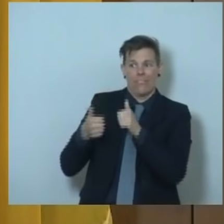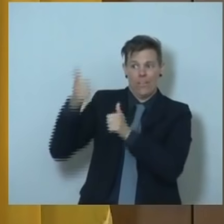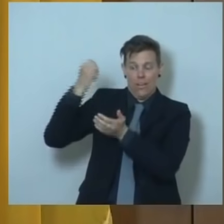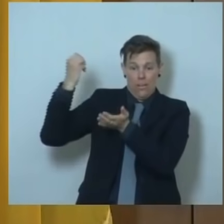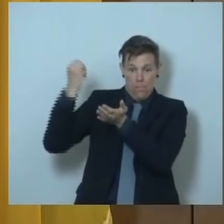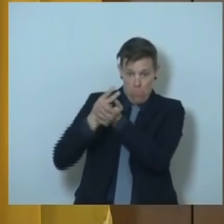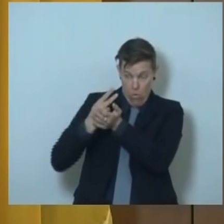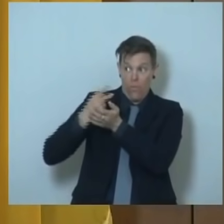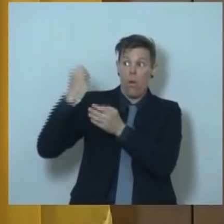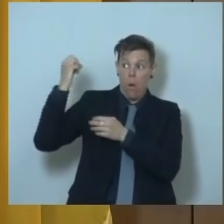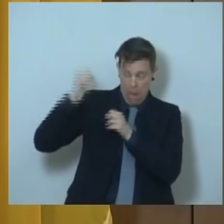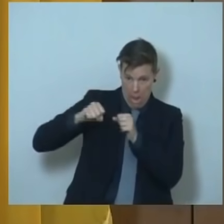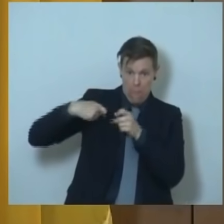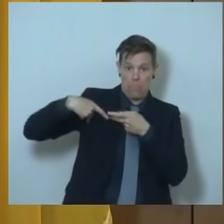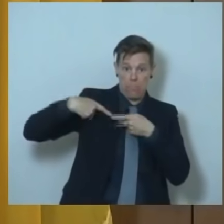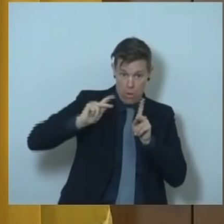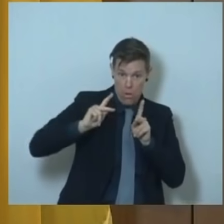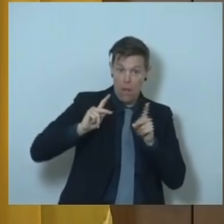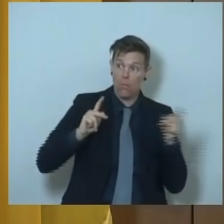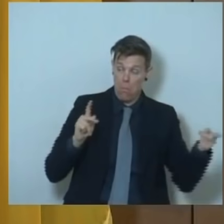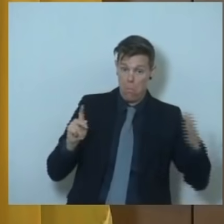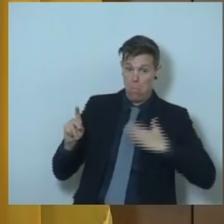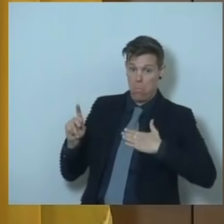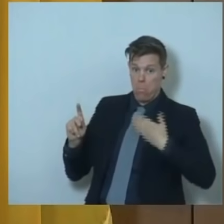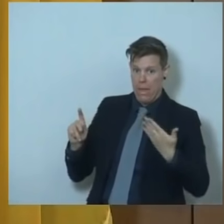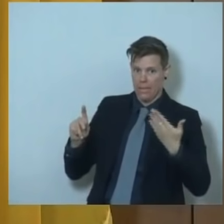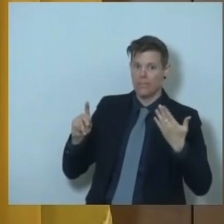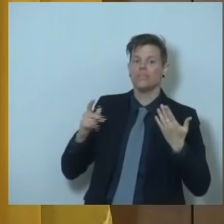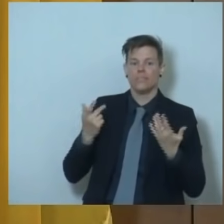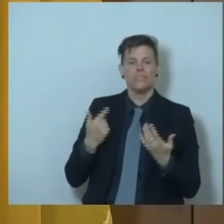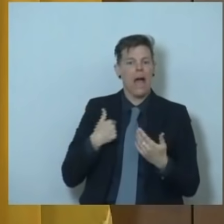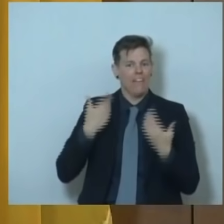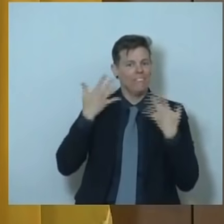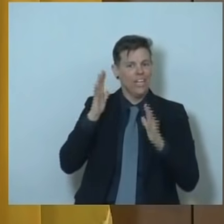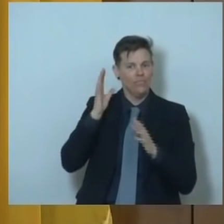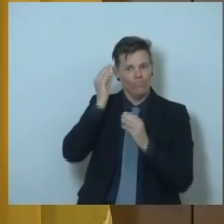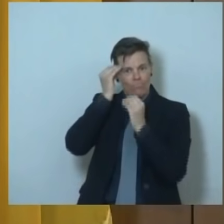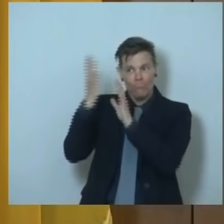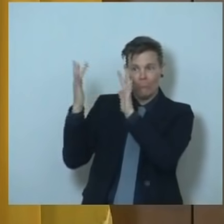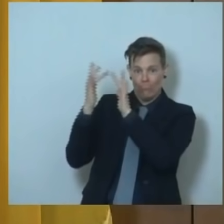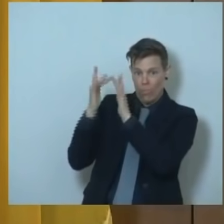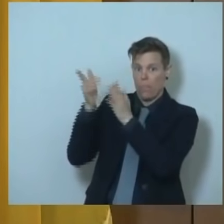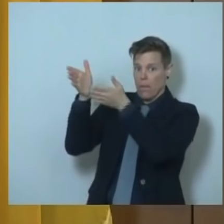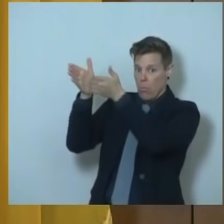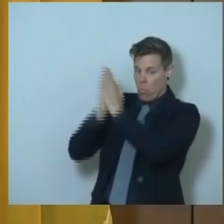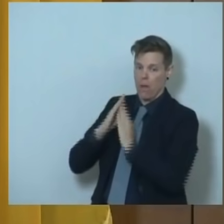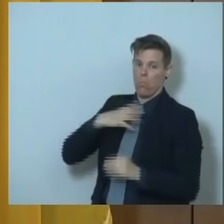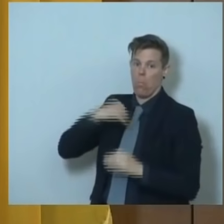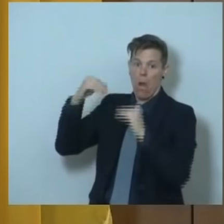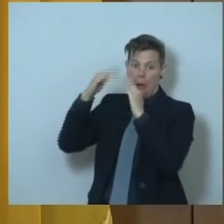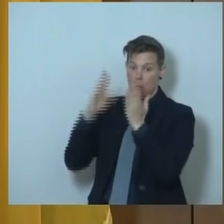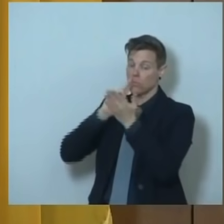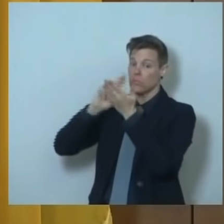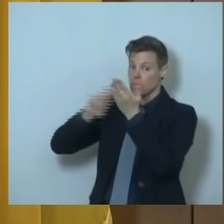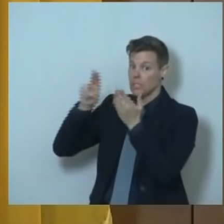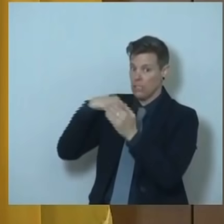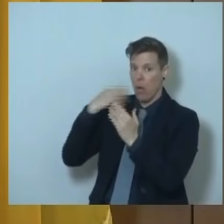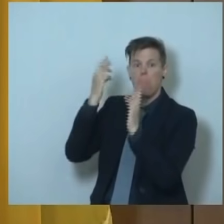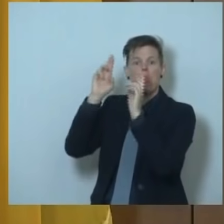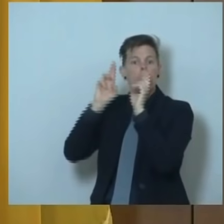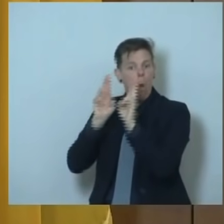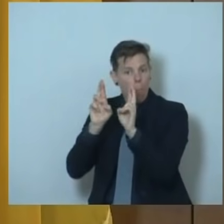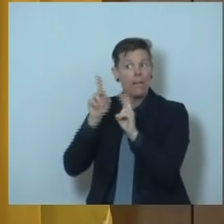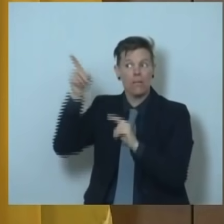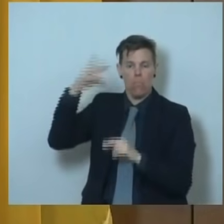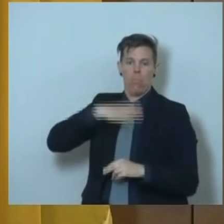I've requested that directly to the White House and the Secretary, and am hoping that they're going to get permission